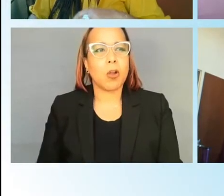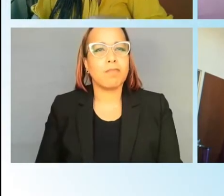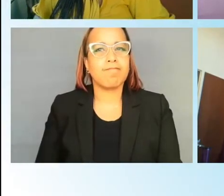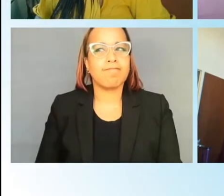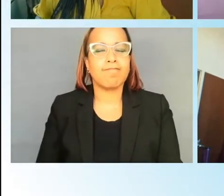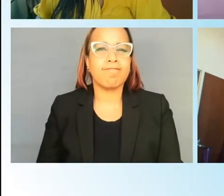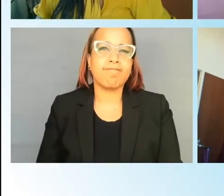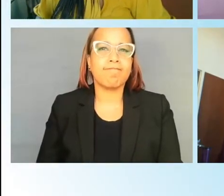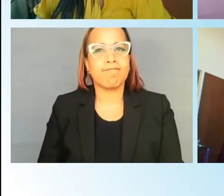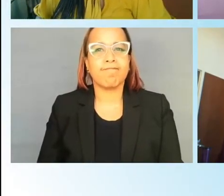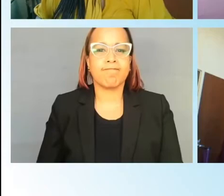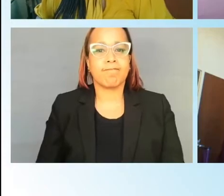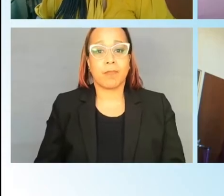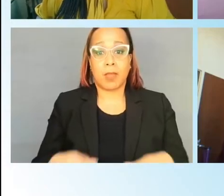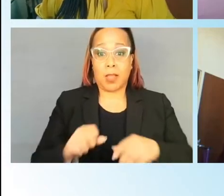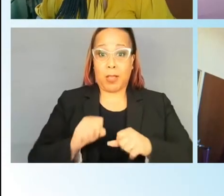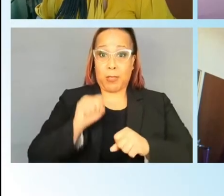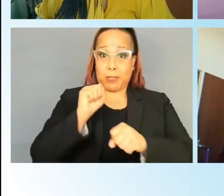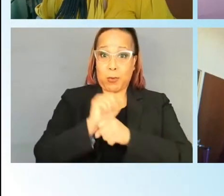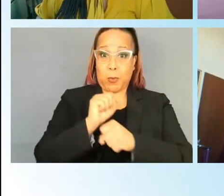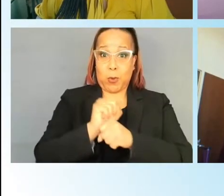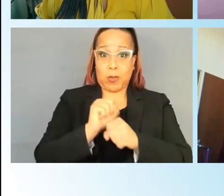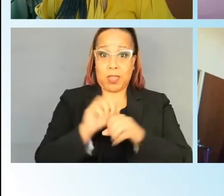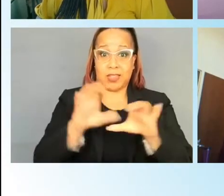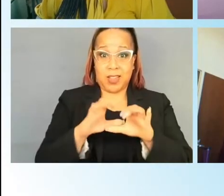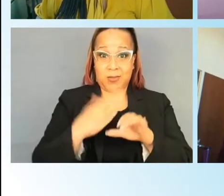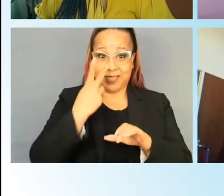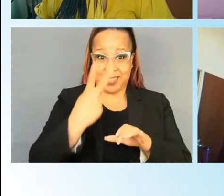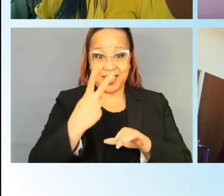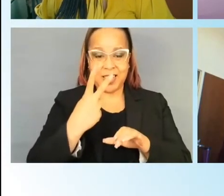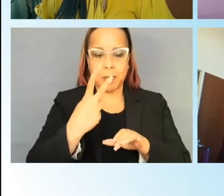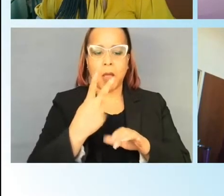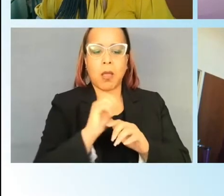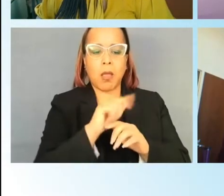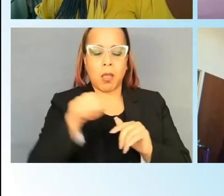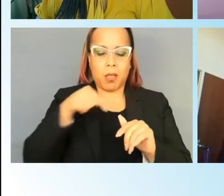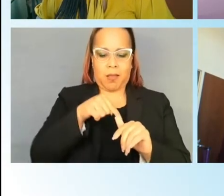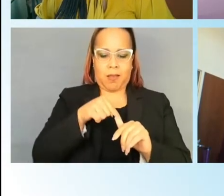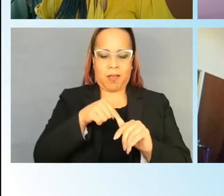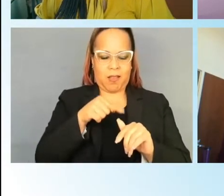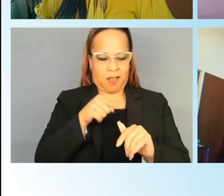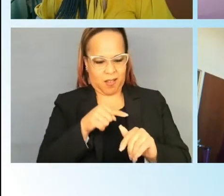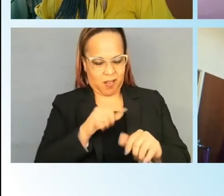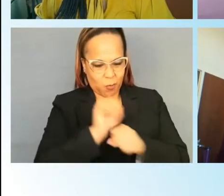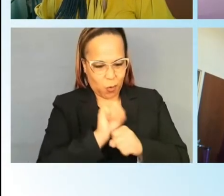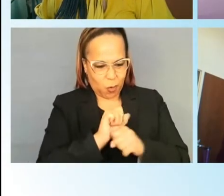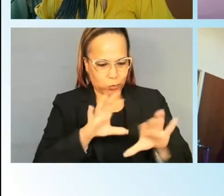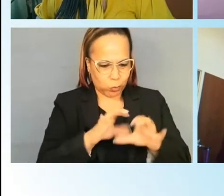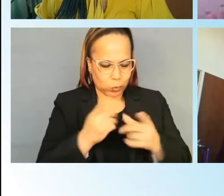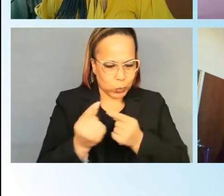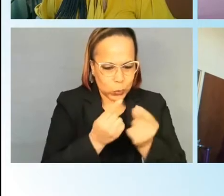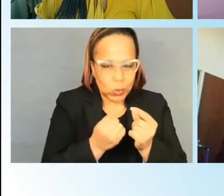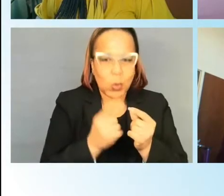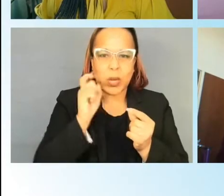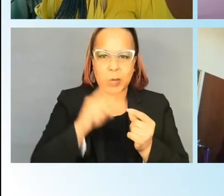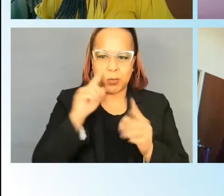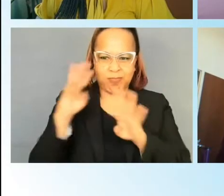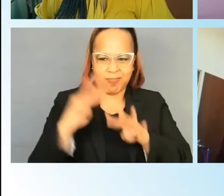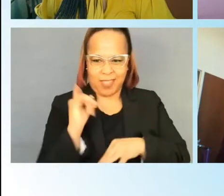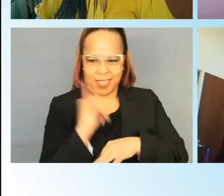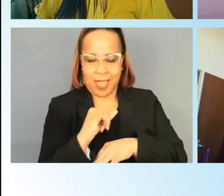the great work that is done behind the scenes a lot of times to be called out into the forefront. And I think that is a role that each of us